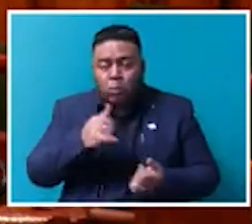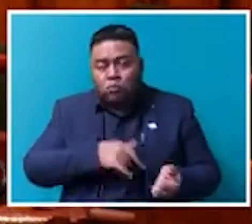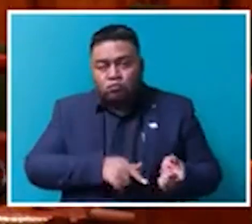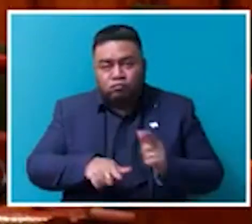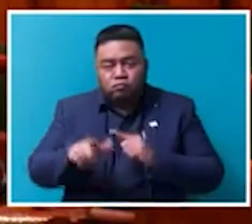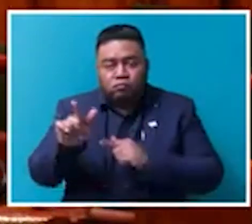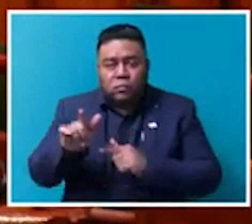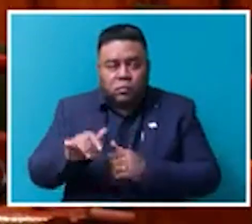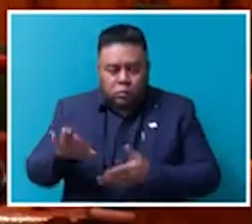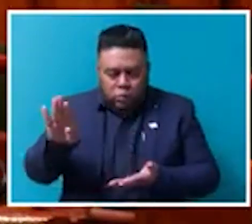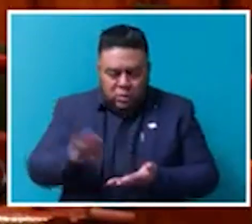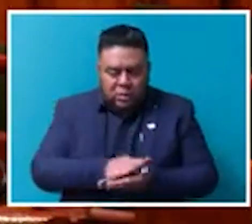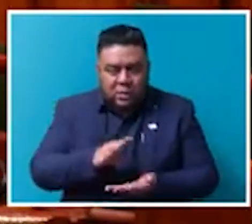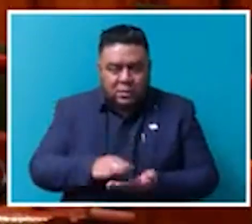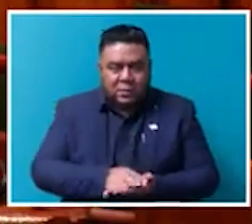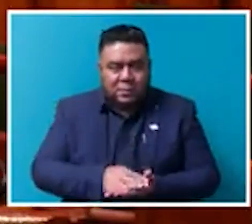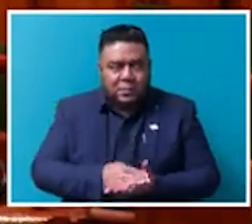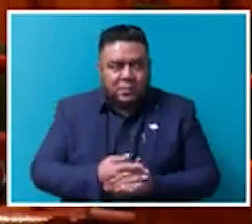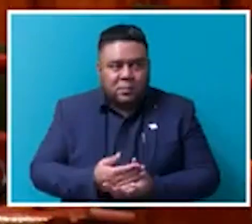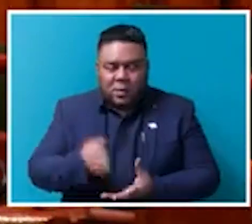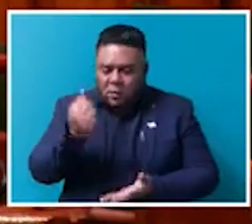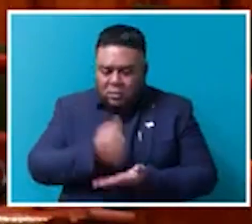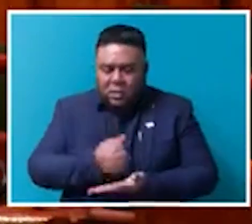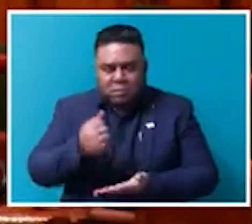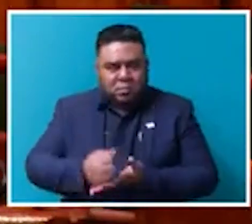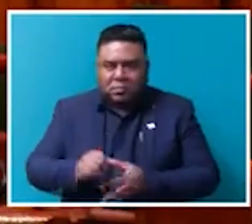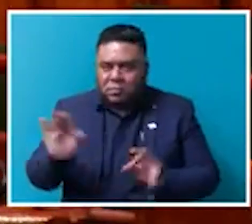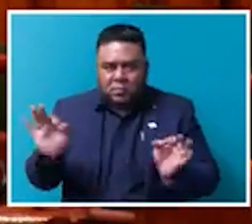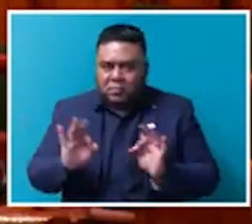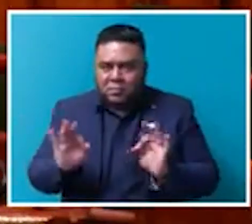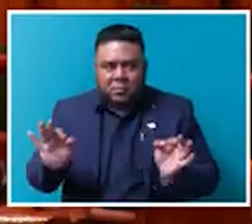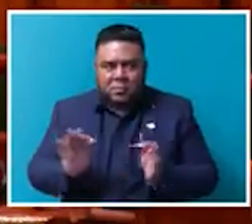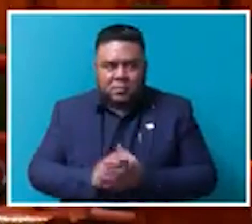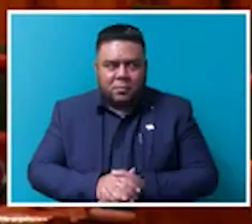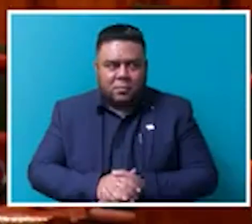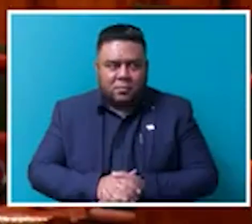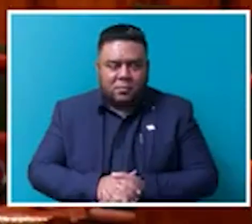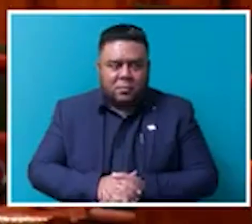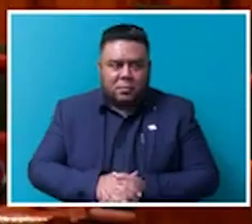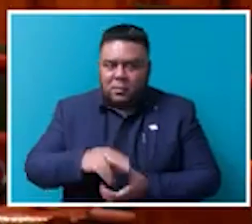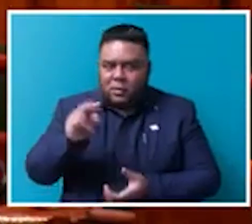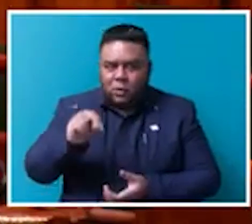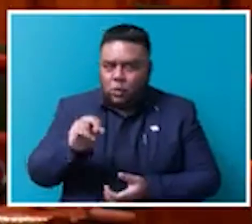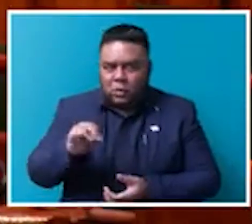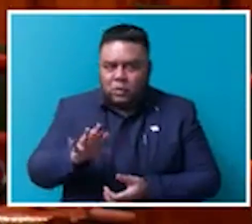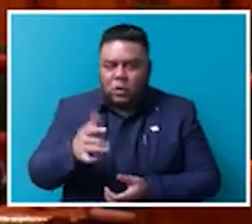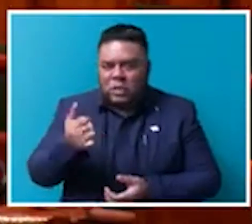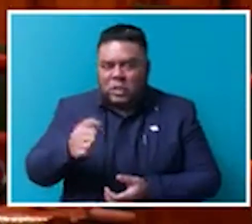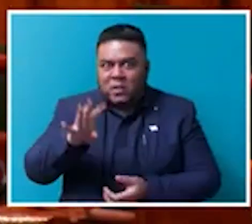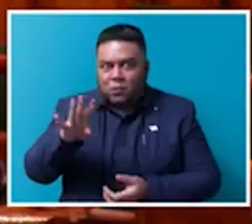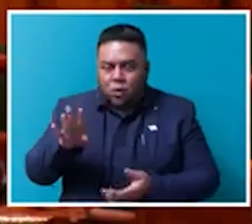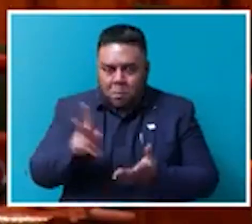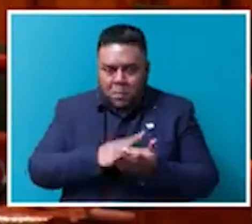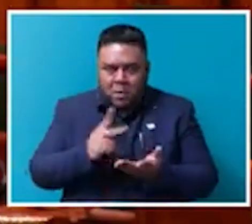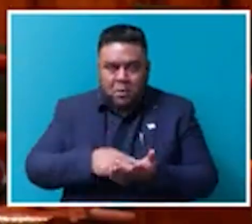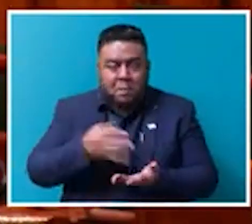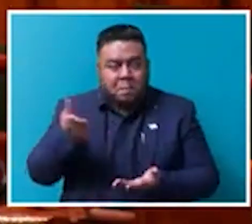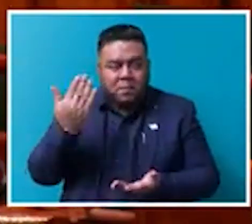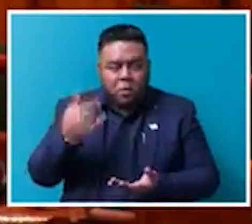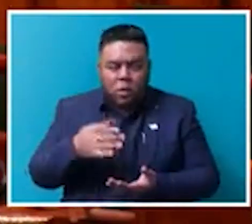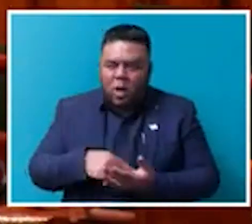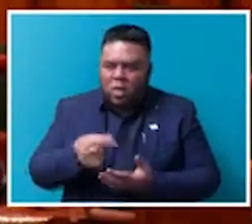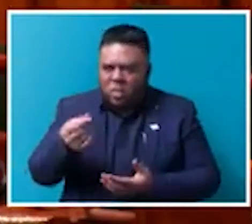you scan through the e-gate, you have no stamps on your passport, so there is no need for the 64 pages like the ones we had before. It's